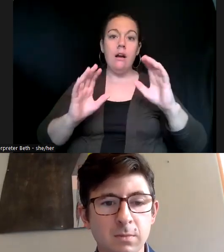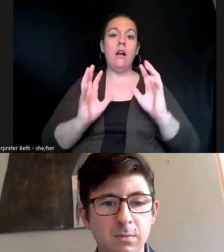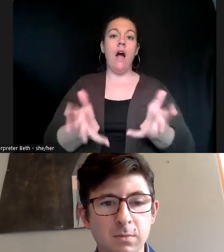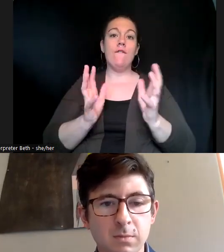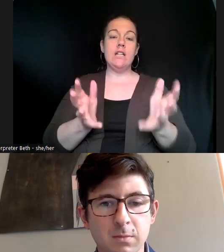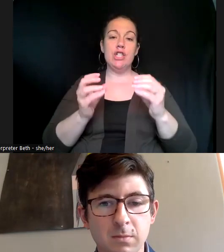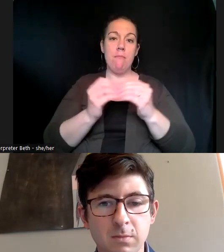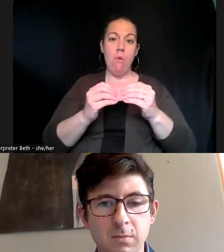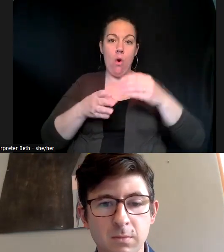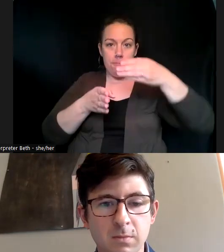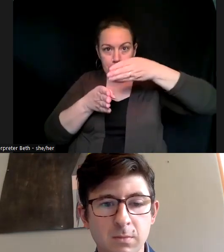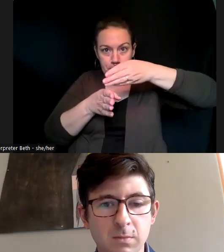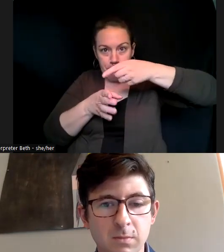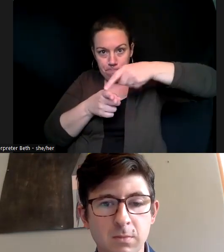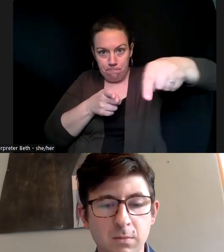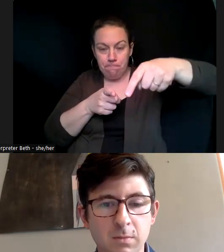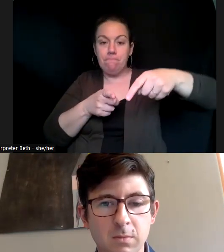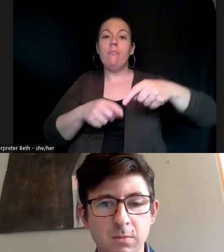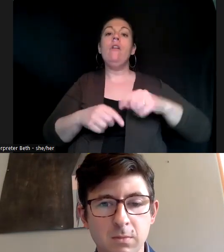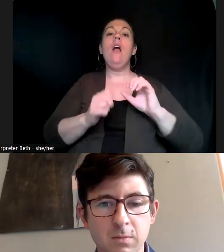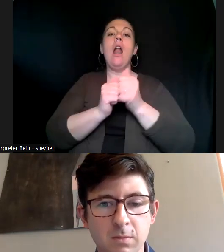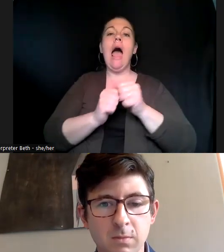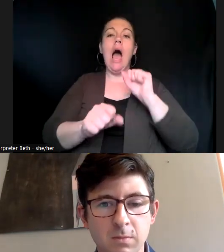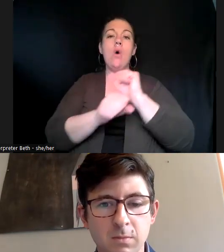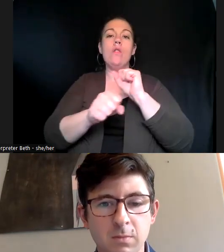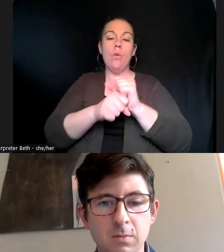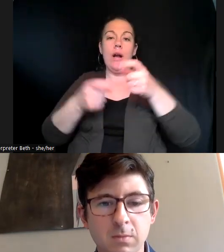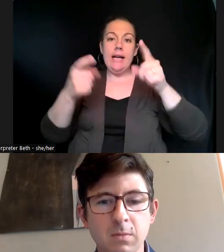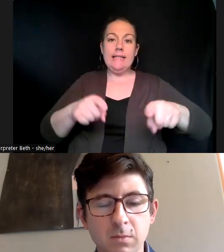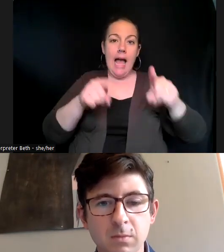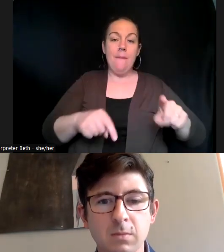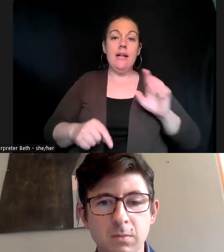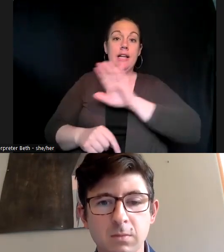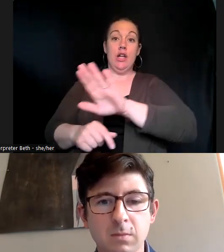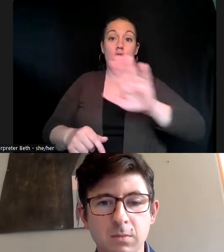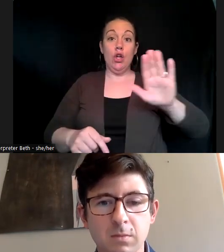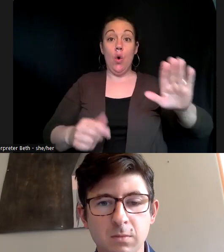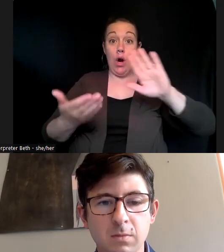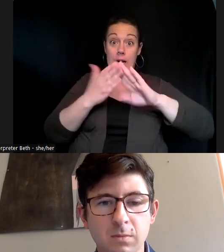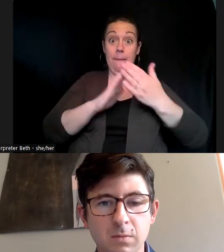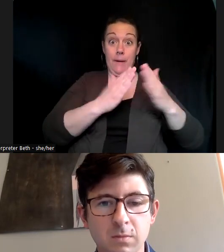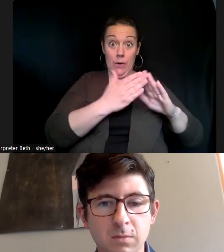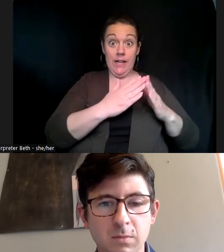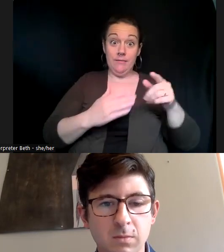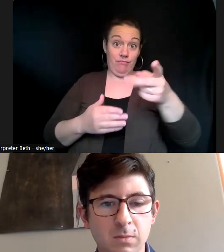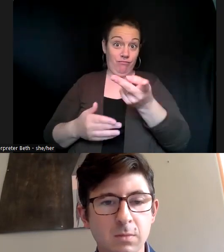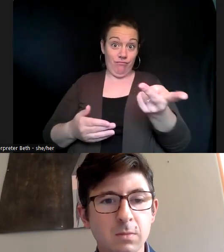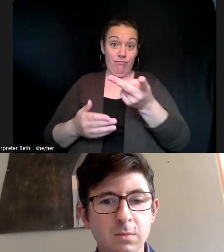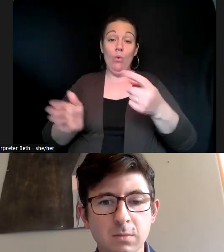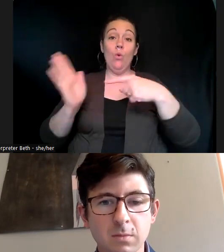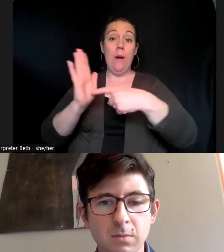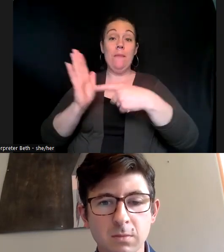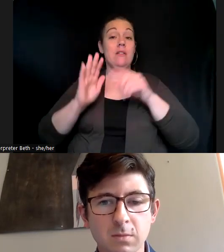to hear about how the work has happened in your communities. You're representing two wonderful organizations, two